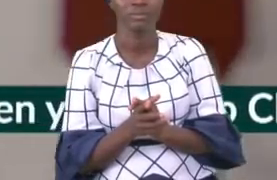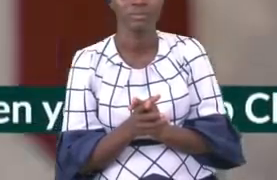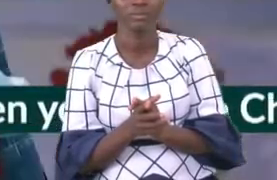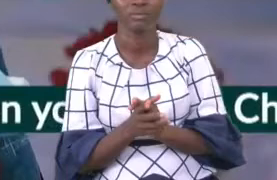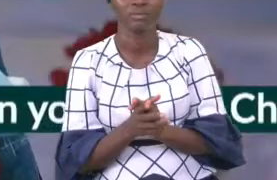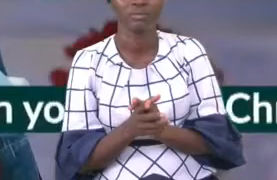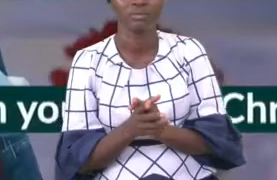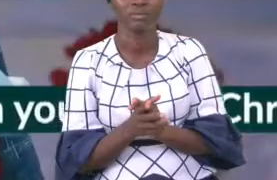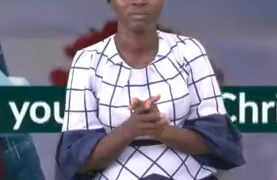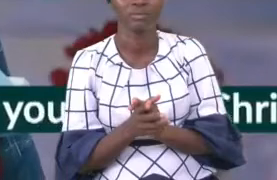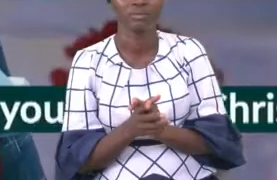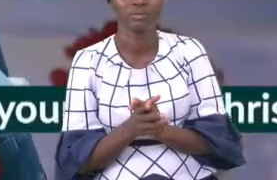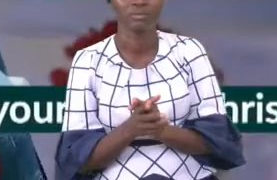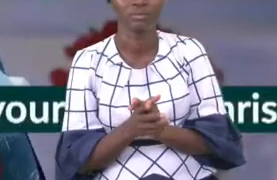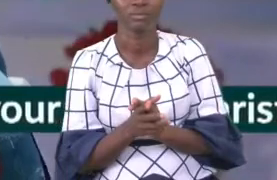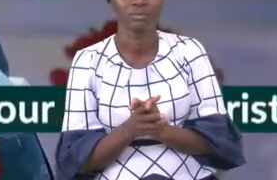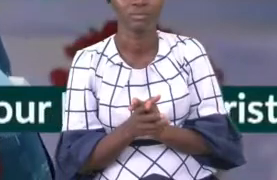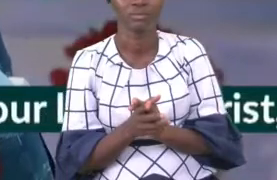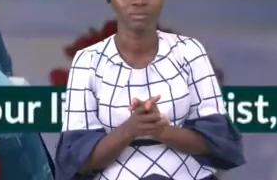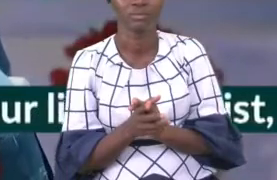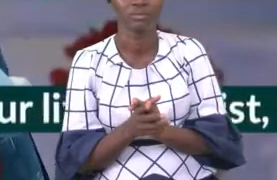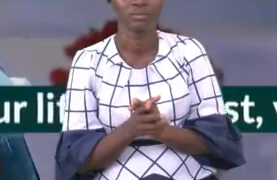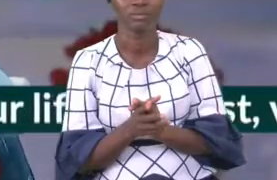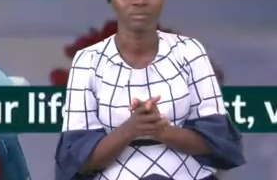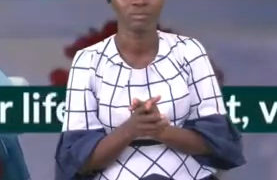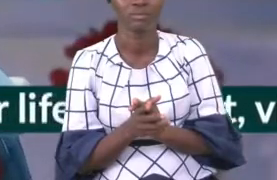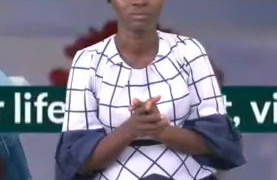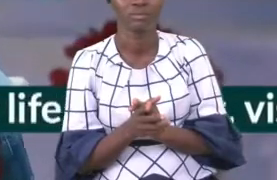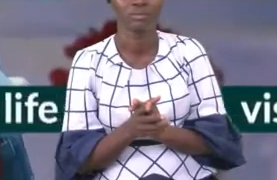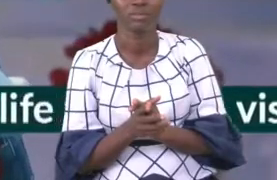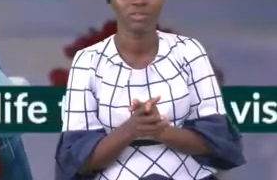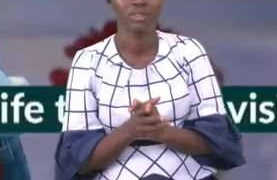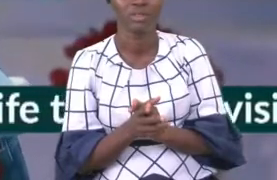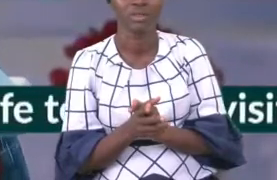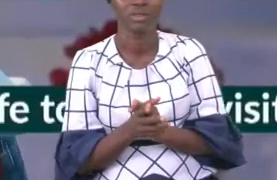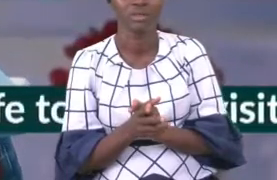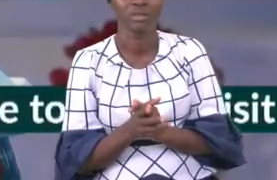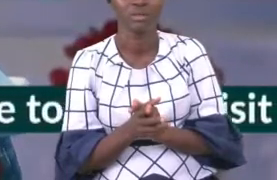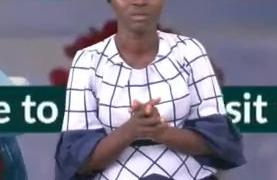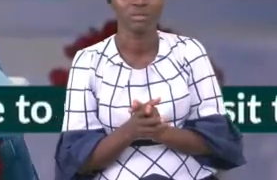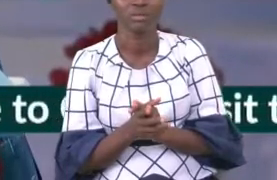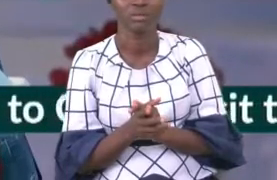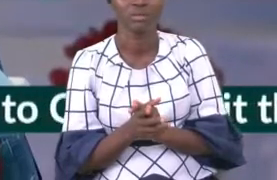Some of you sitting at the far back, you want to come to the front.